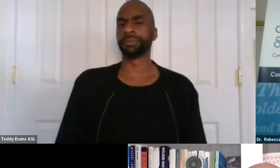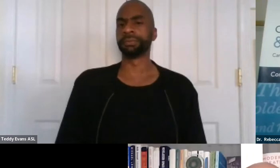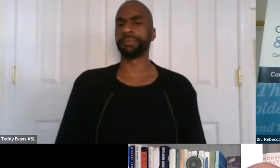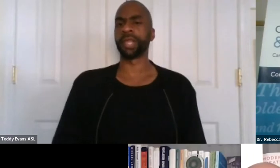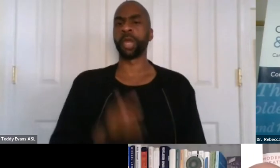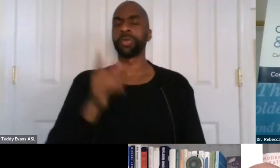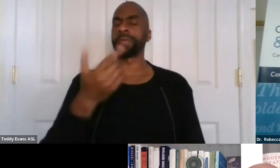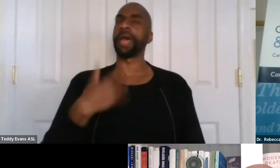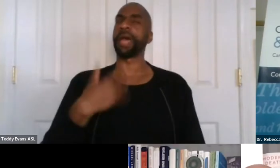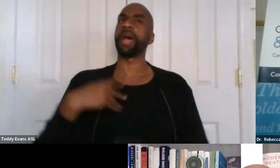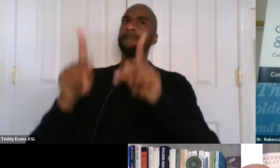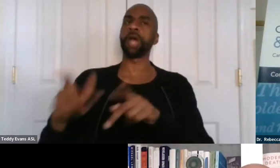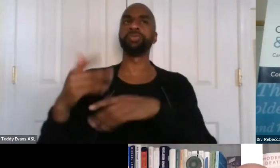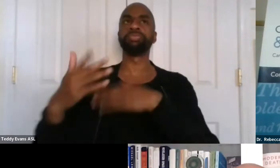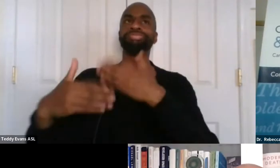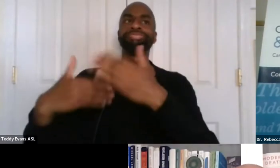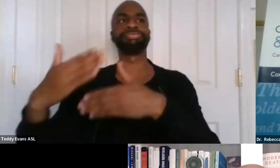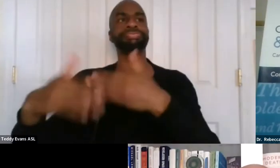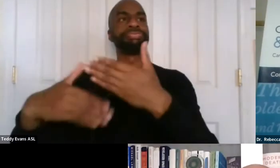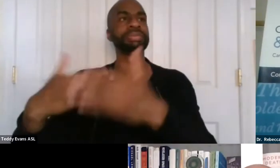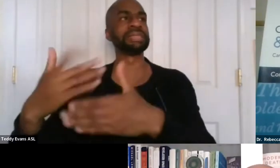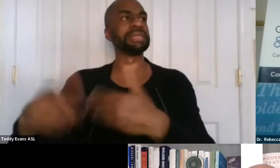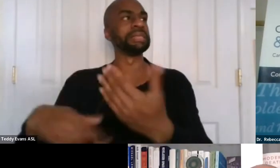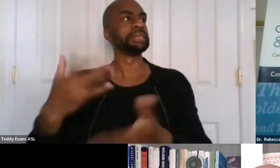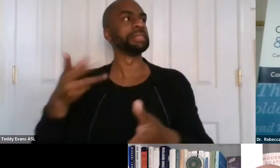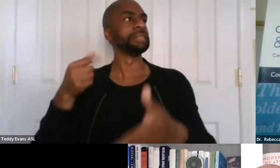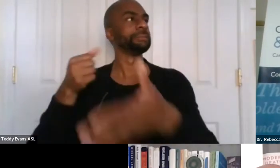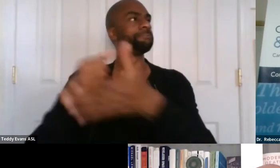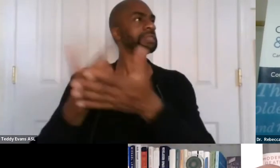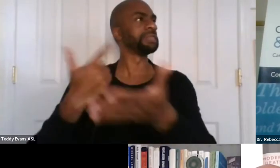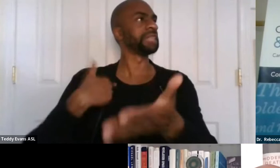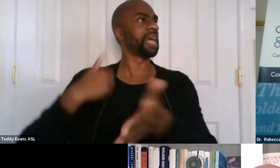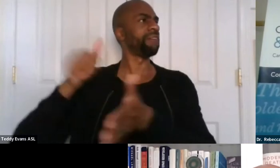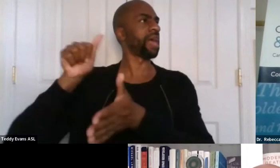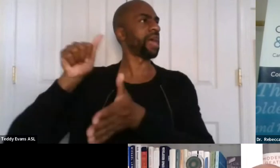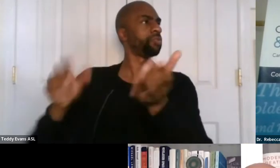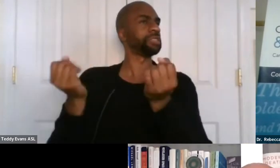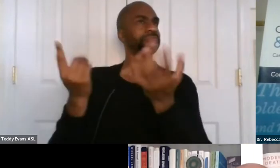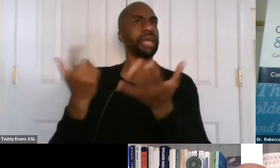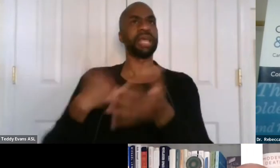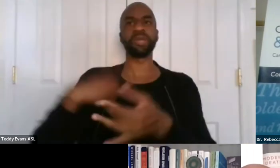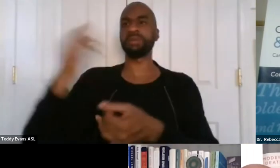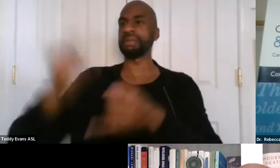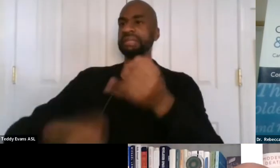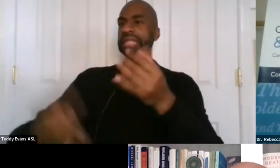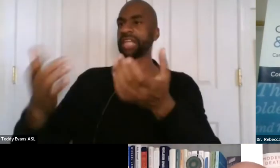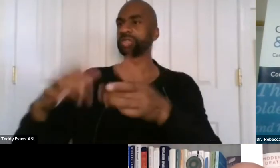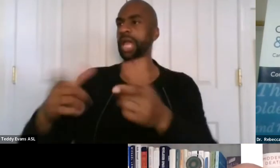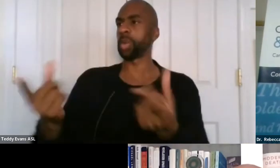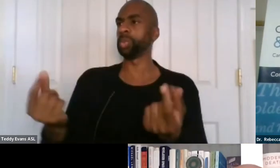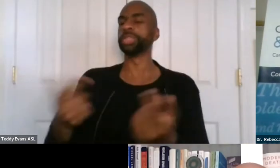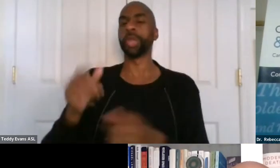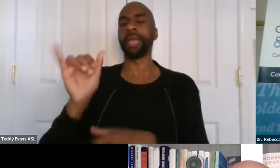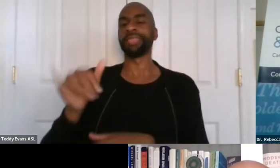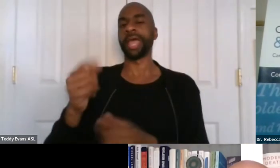return or they've had multiple back operations. To me, and everyone's different, and